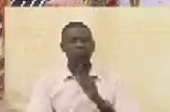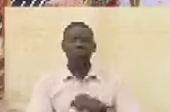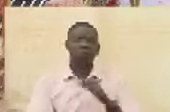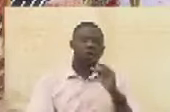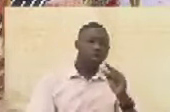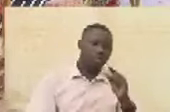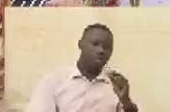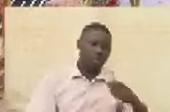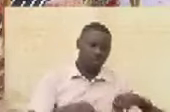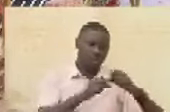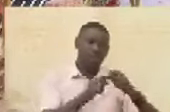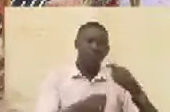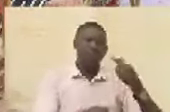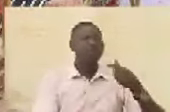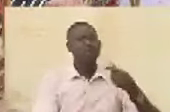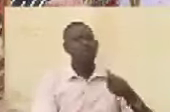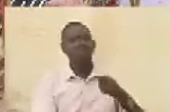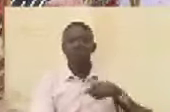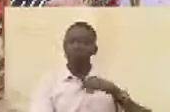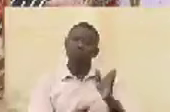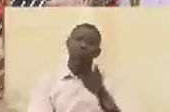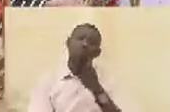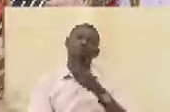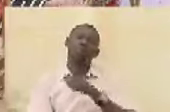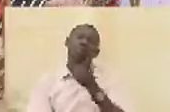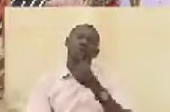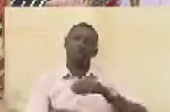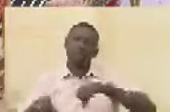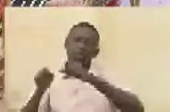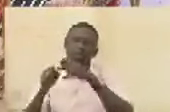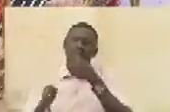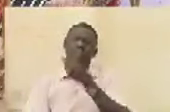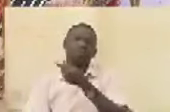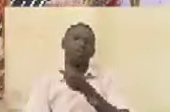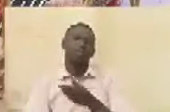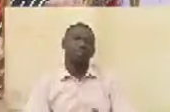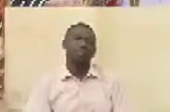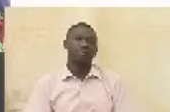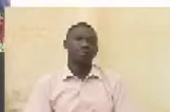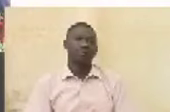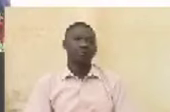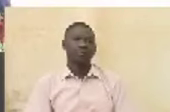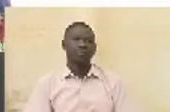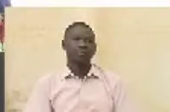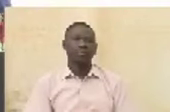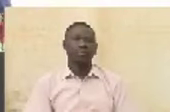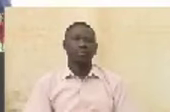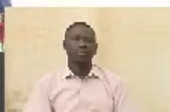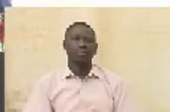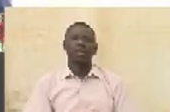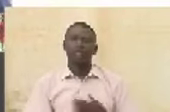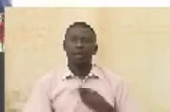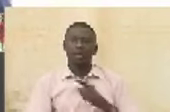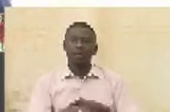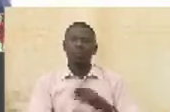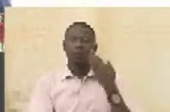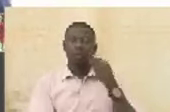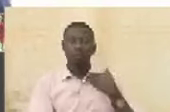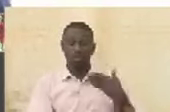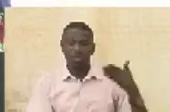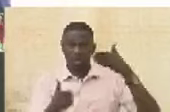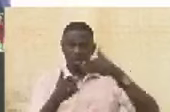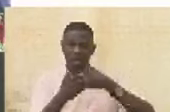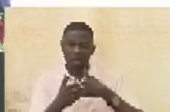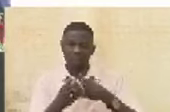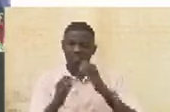the other areas of the village. Some went to other areas of the village. At that point when you arrived at the boss,